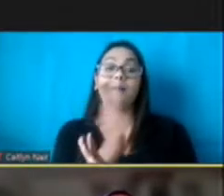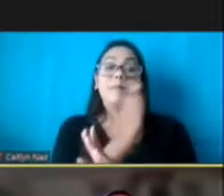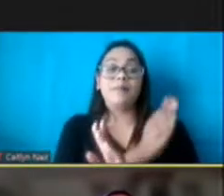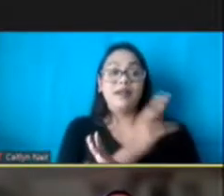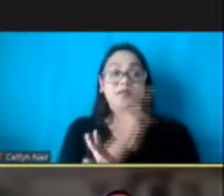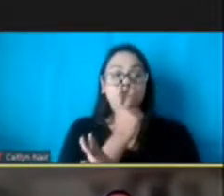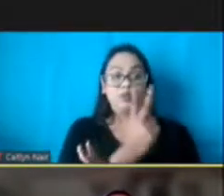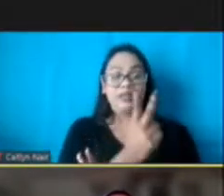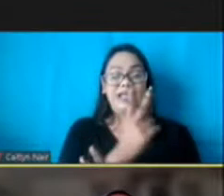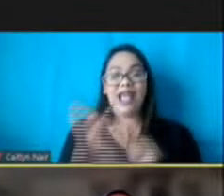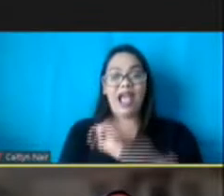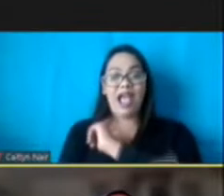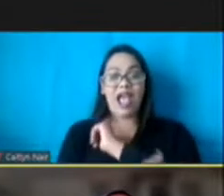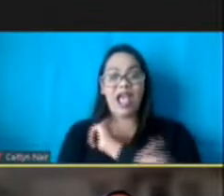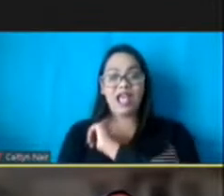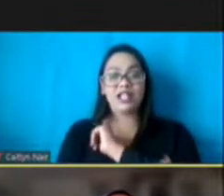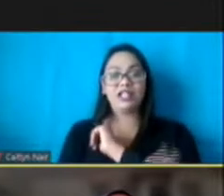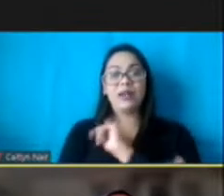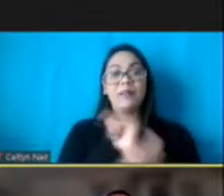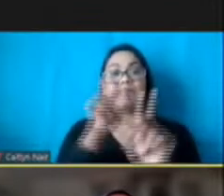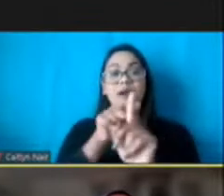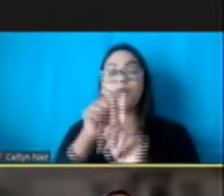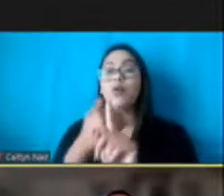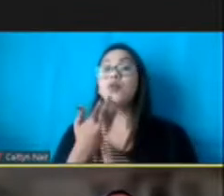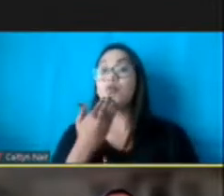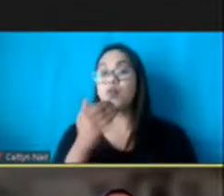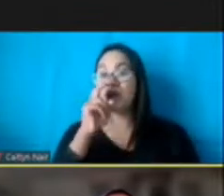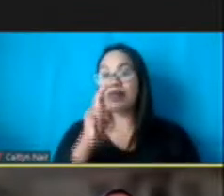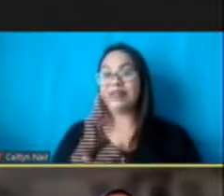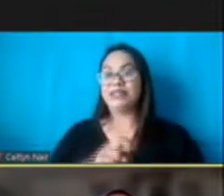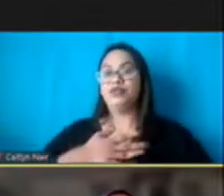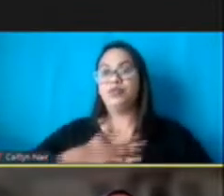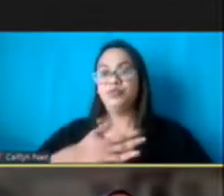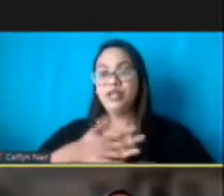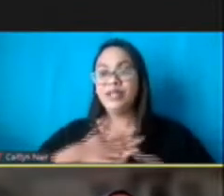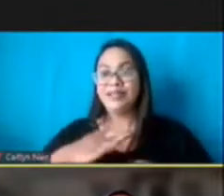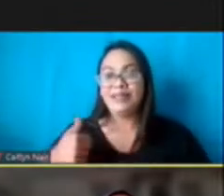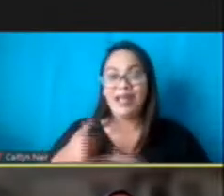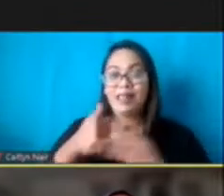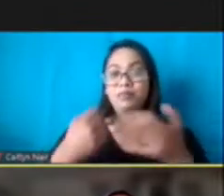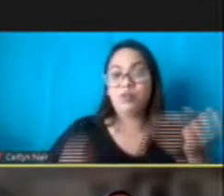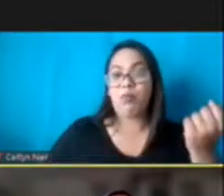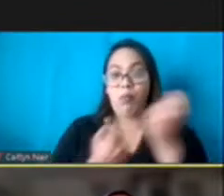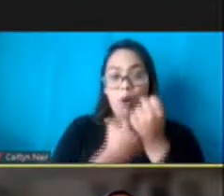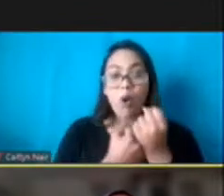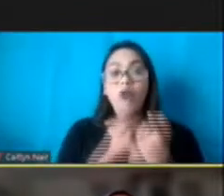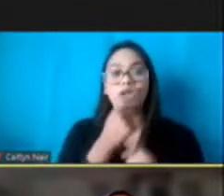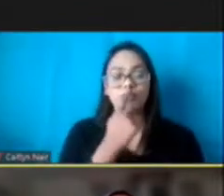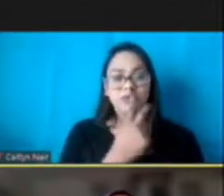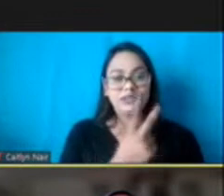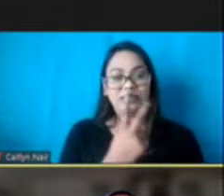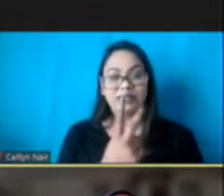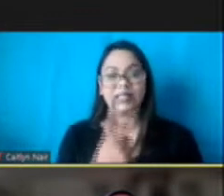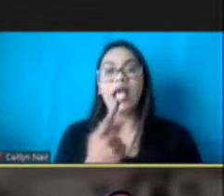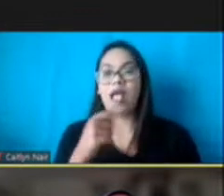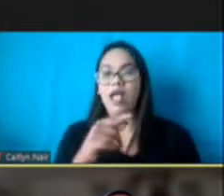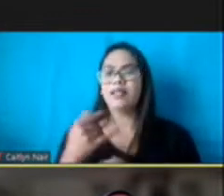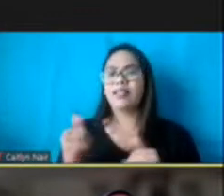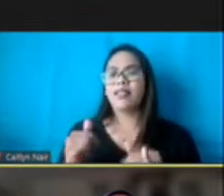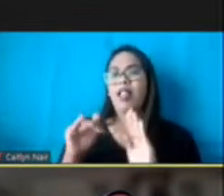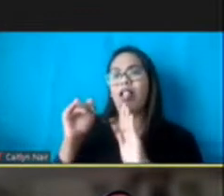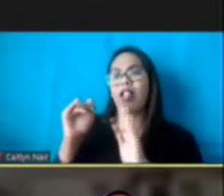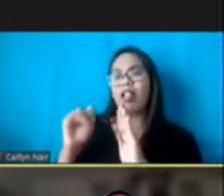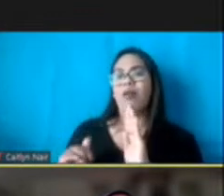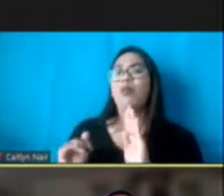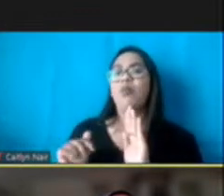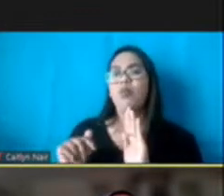across the country who required ventilation. And again, you can see very low levels, lower than we've seen across the previous wave